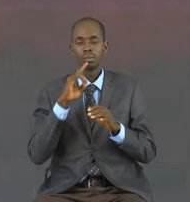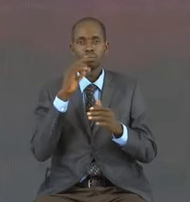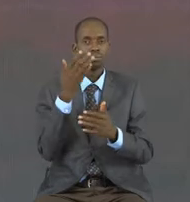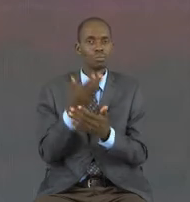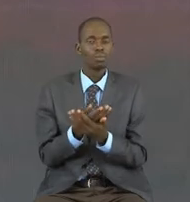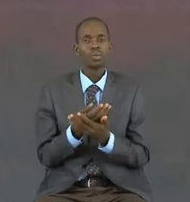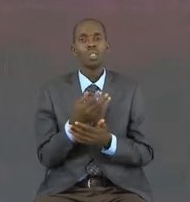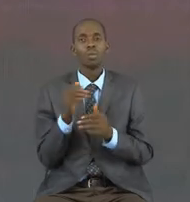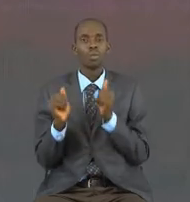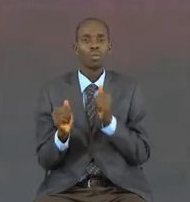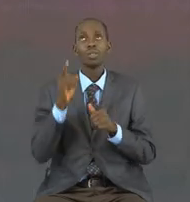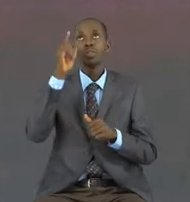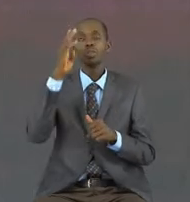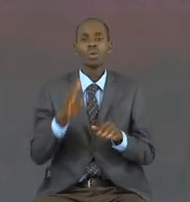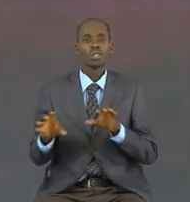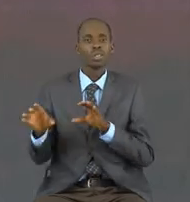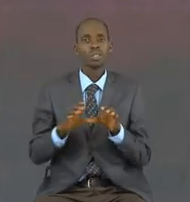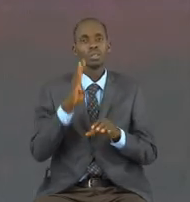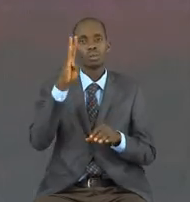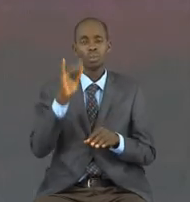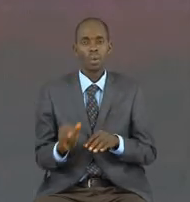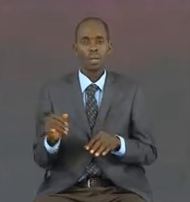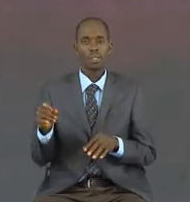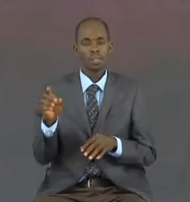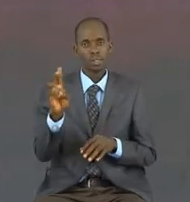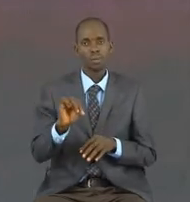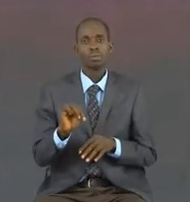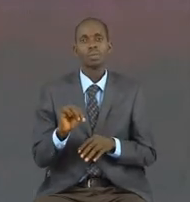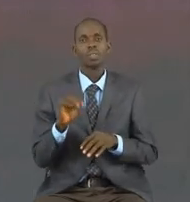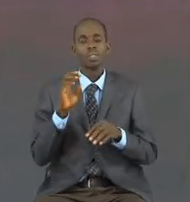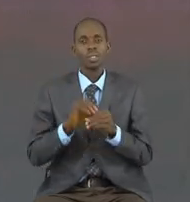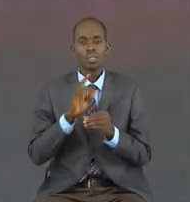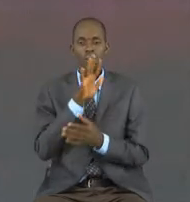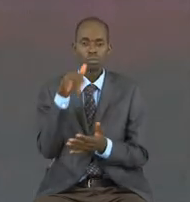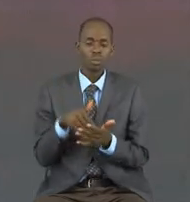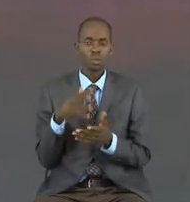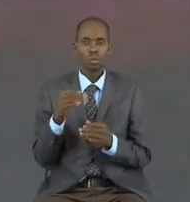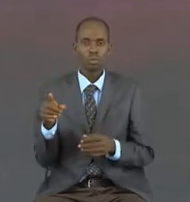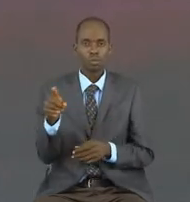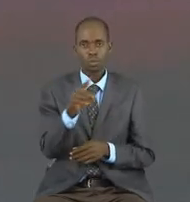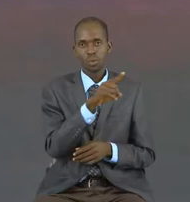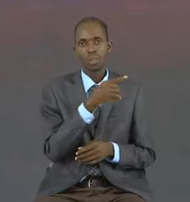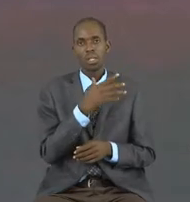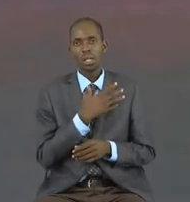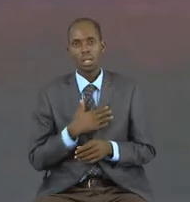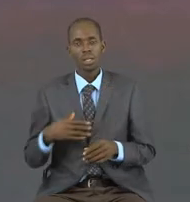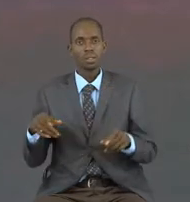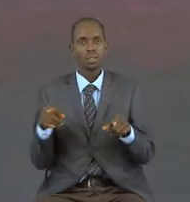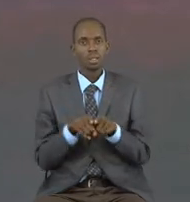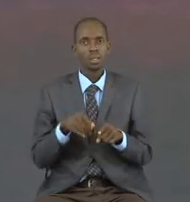did by him in the midst of you, as ye